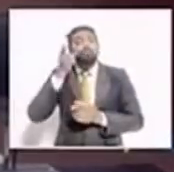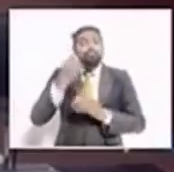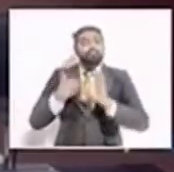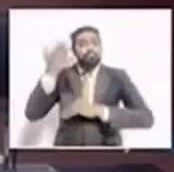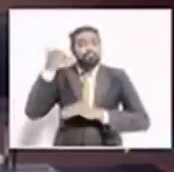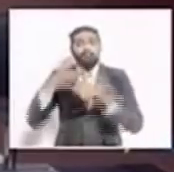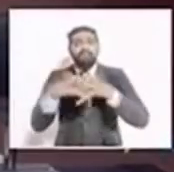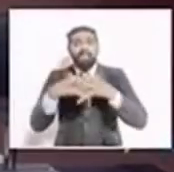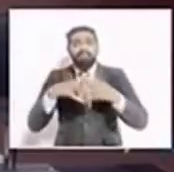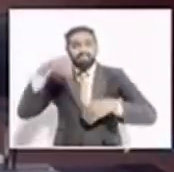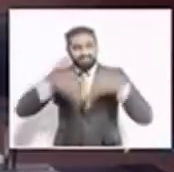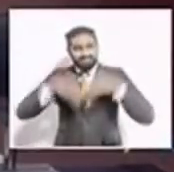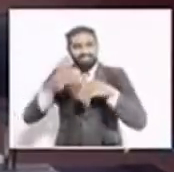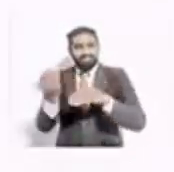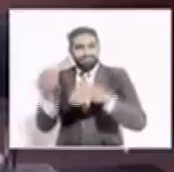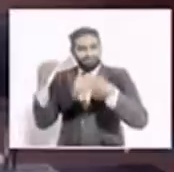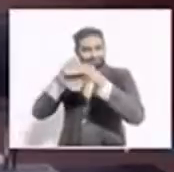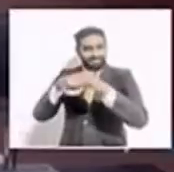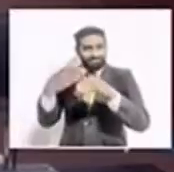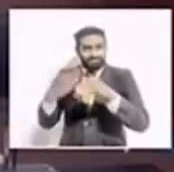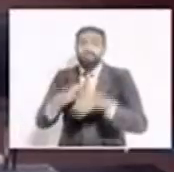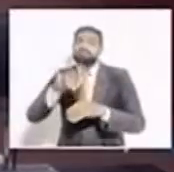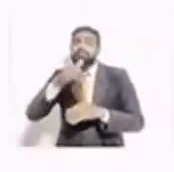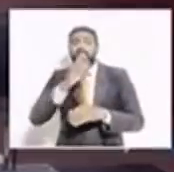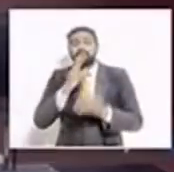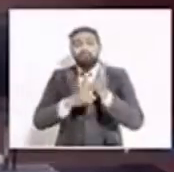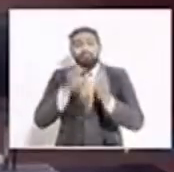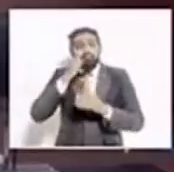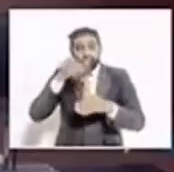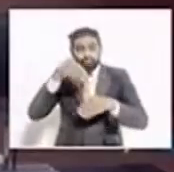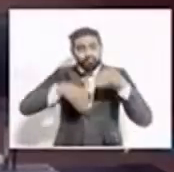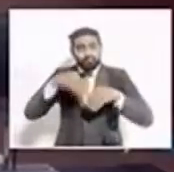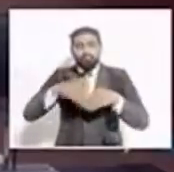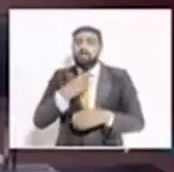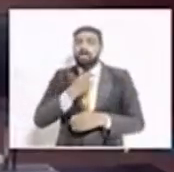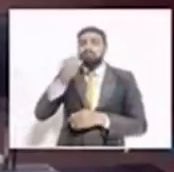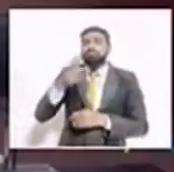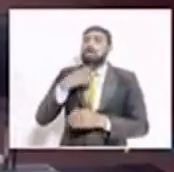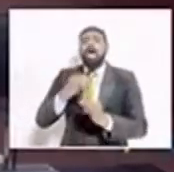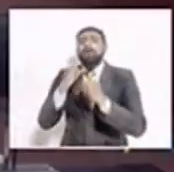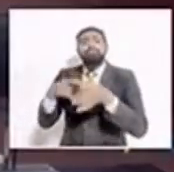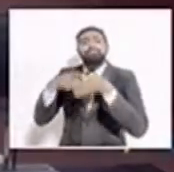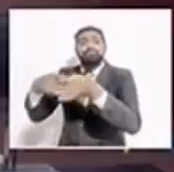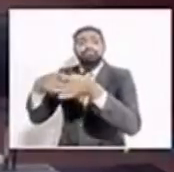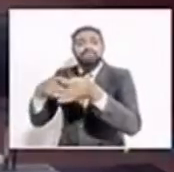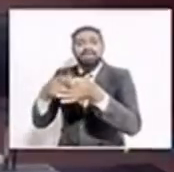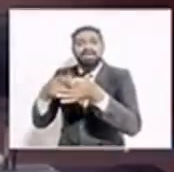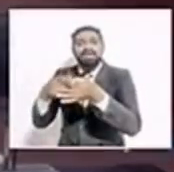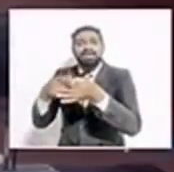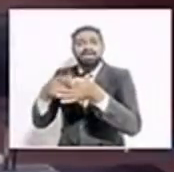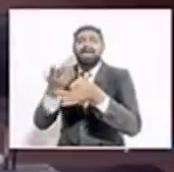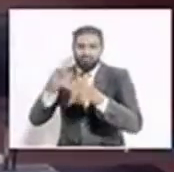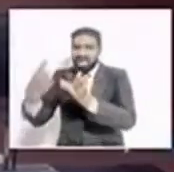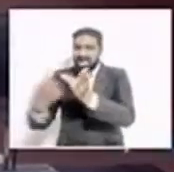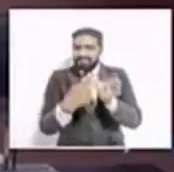and ask you what is happening. What will you do? You will have to tell them that they must ask Basil Rajapaksha that question.